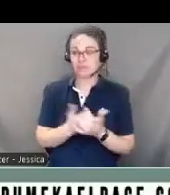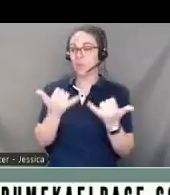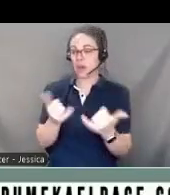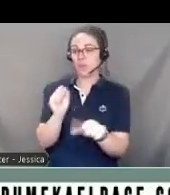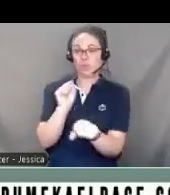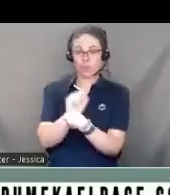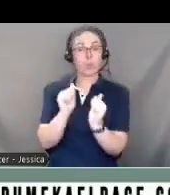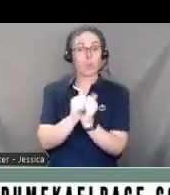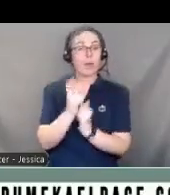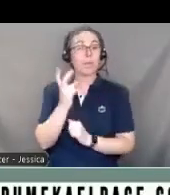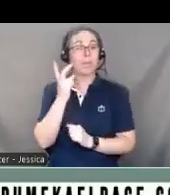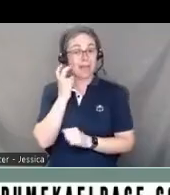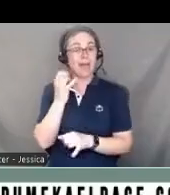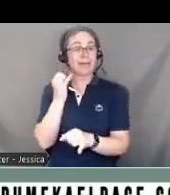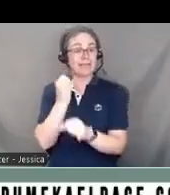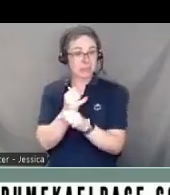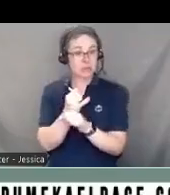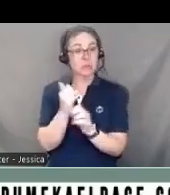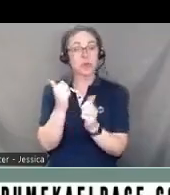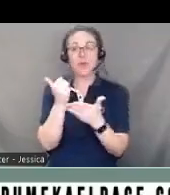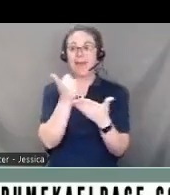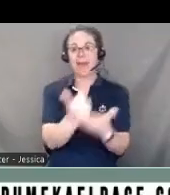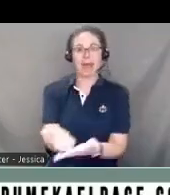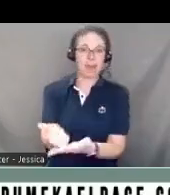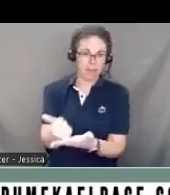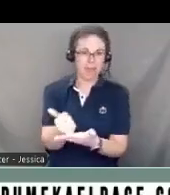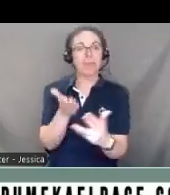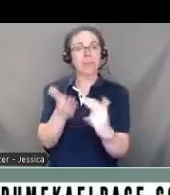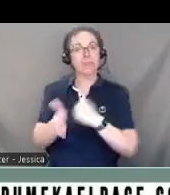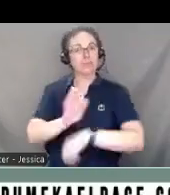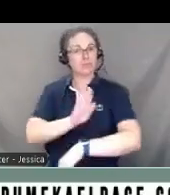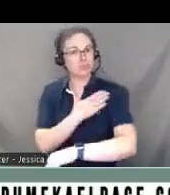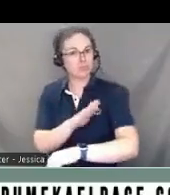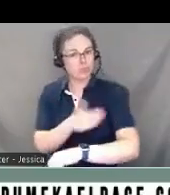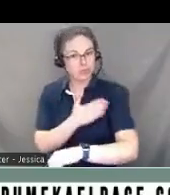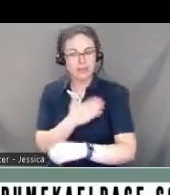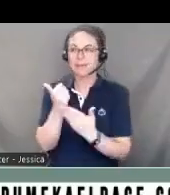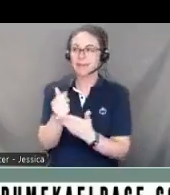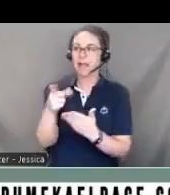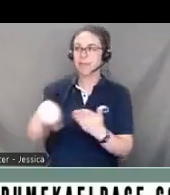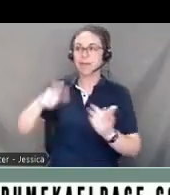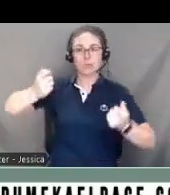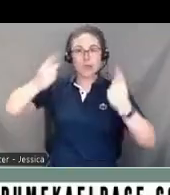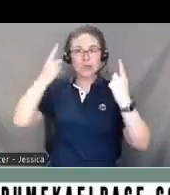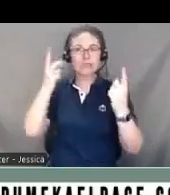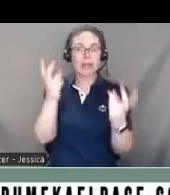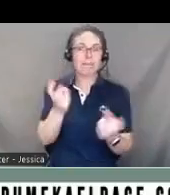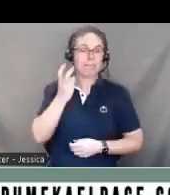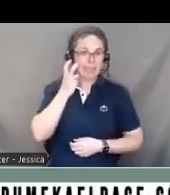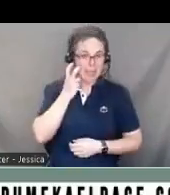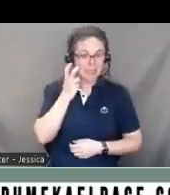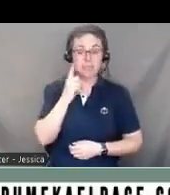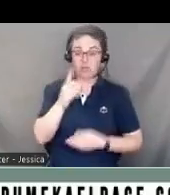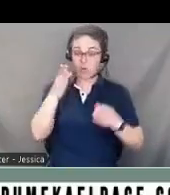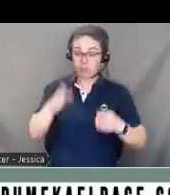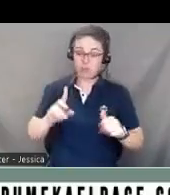the Blind Institute with helping them, through music to understand the blindness and a person that's first